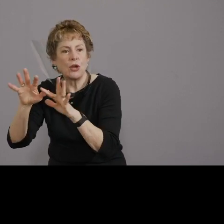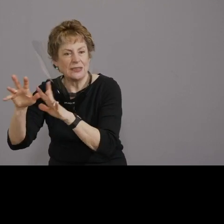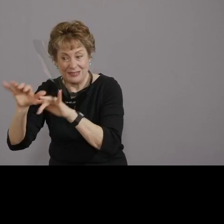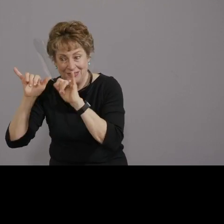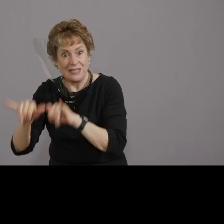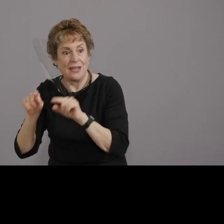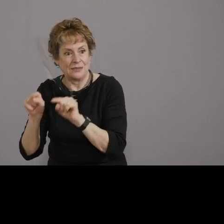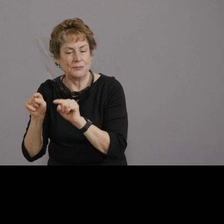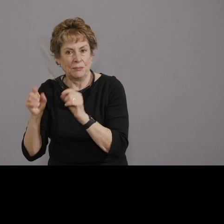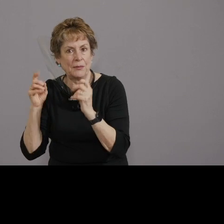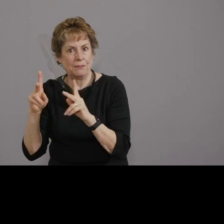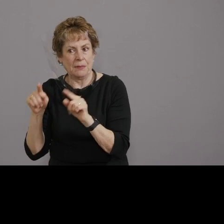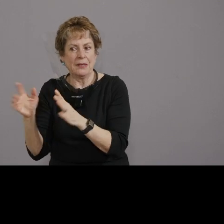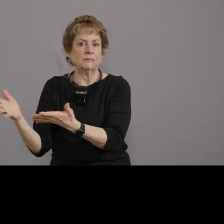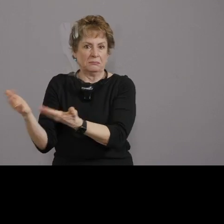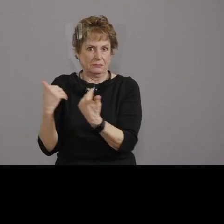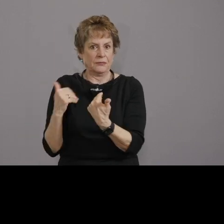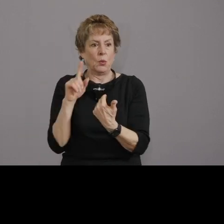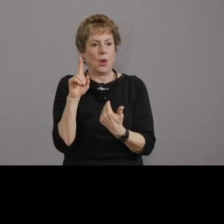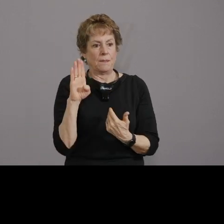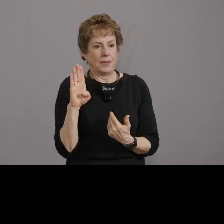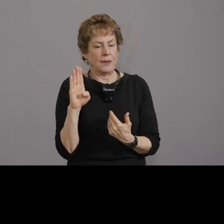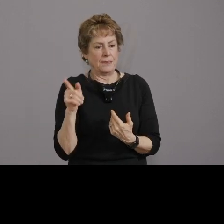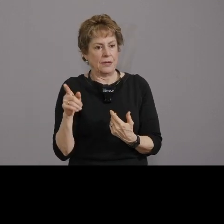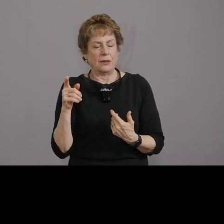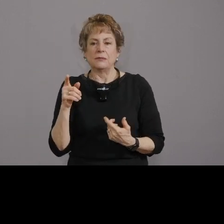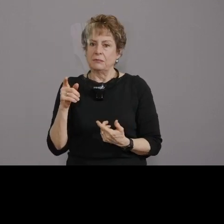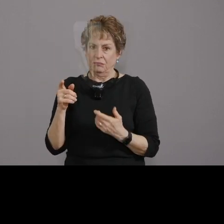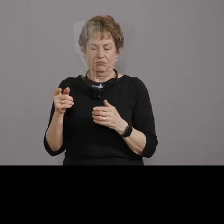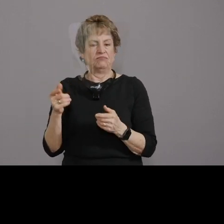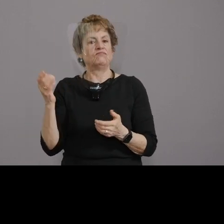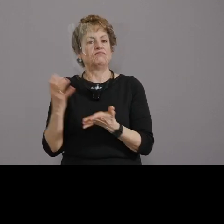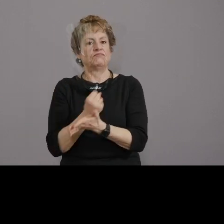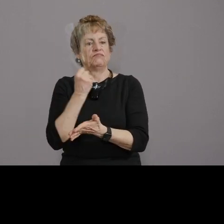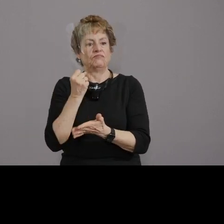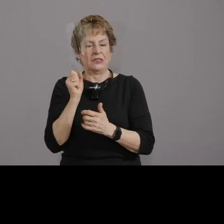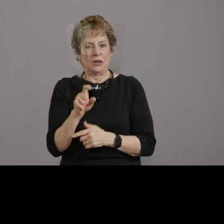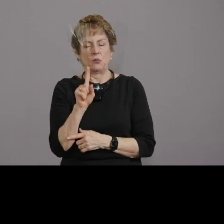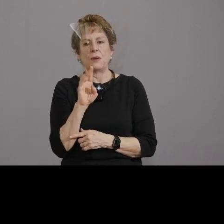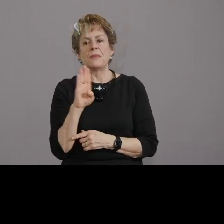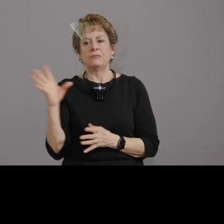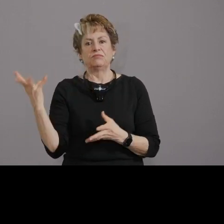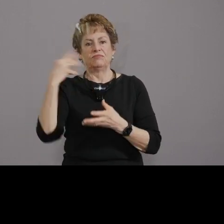eligible for the 1B category that is located on our website.